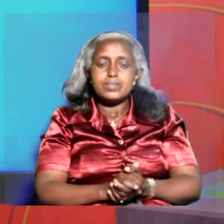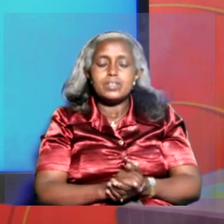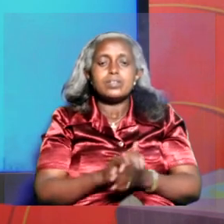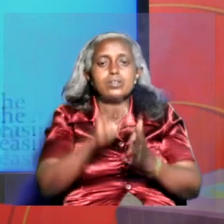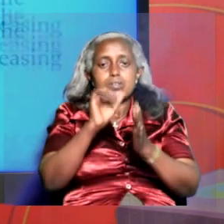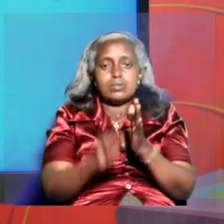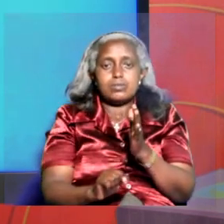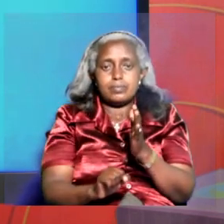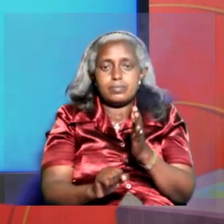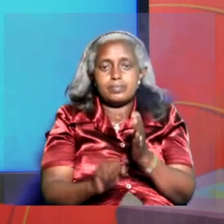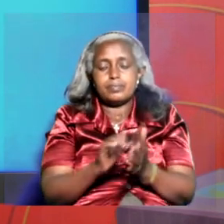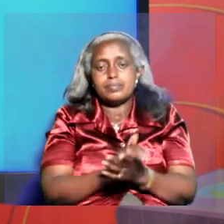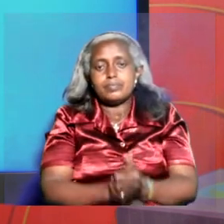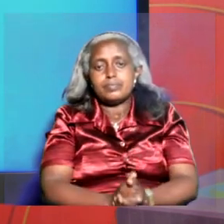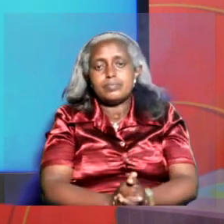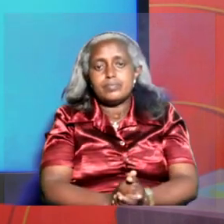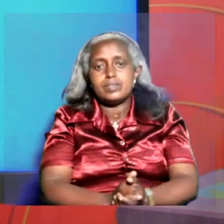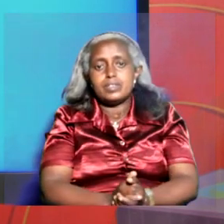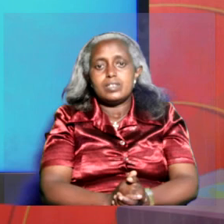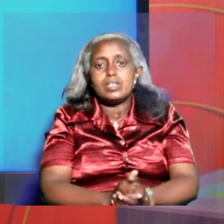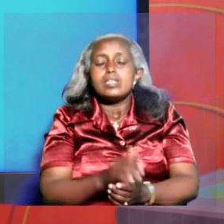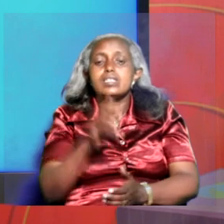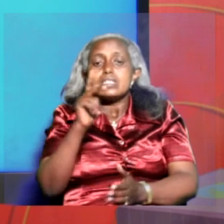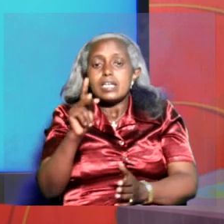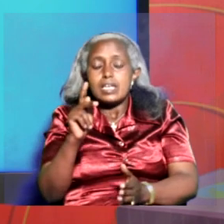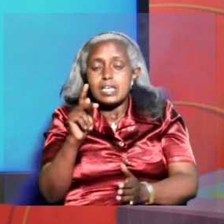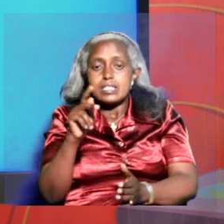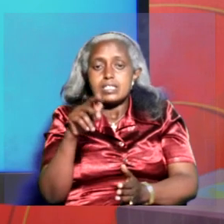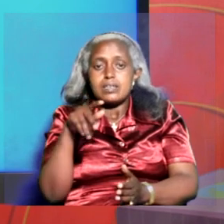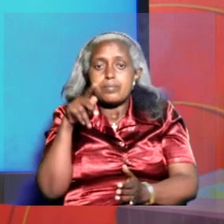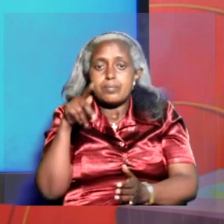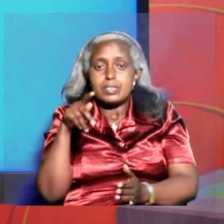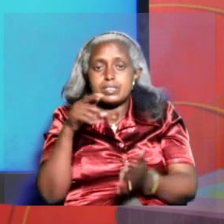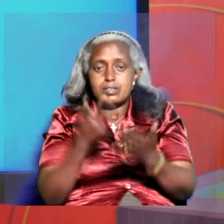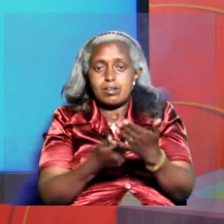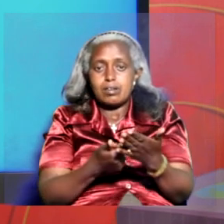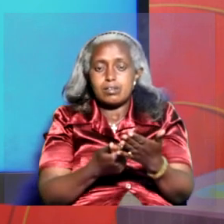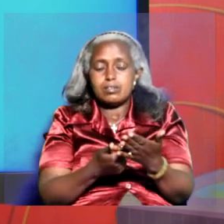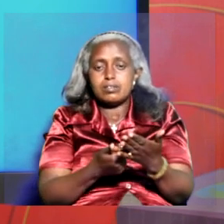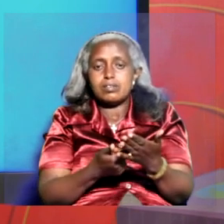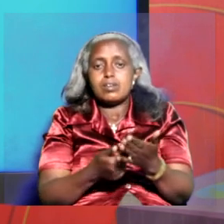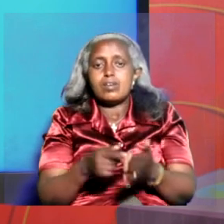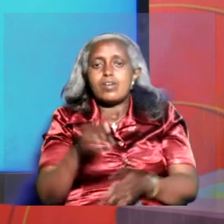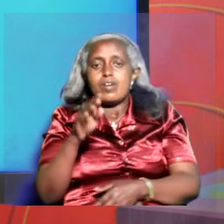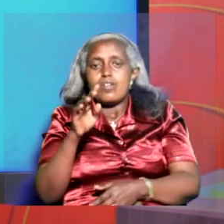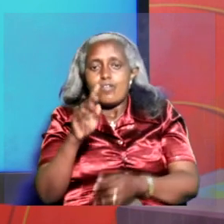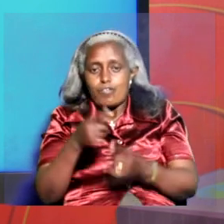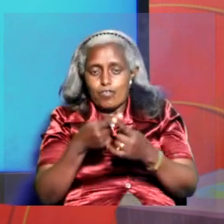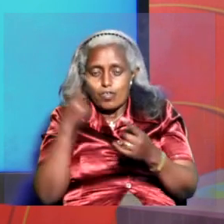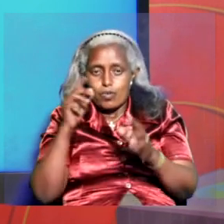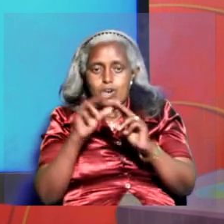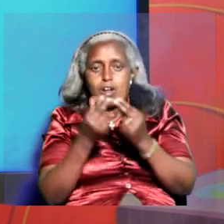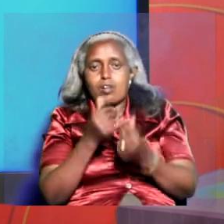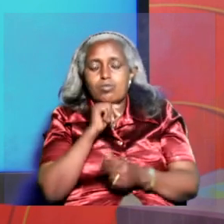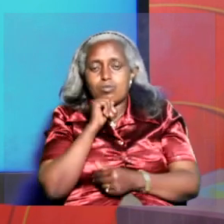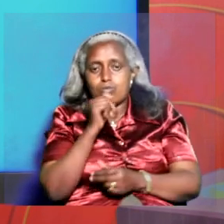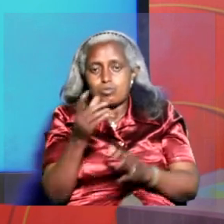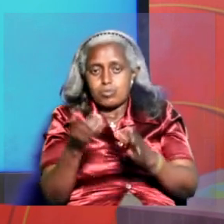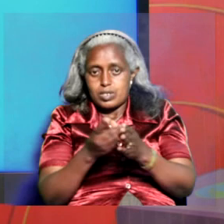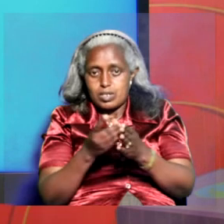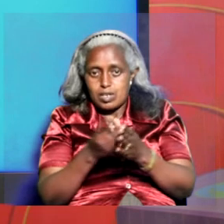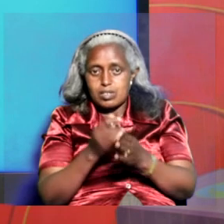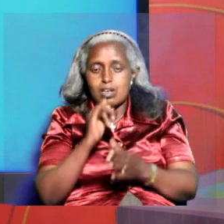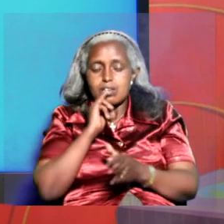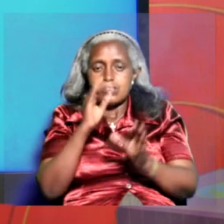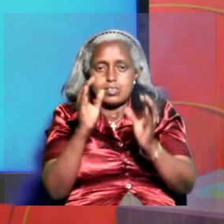So, the kth percentile for ungrouped data